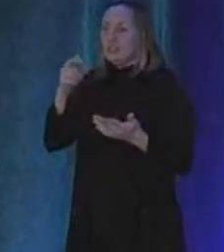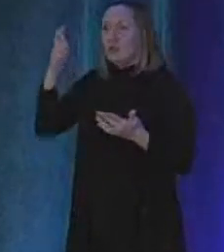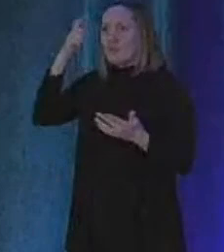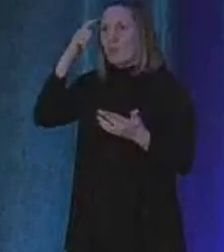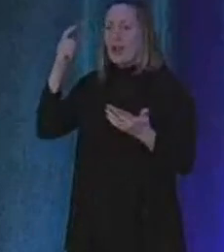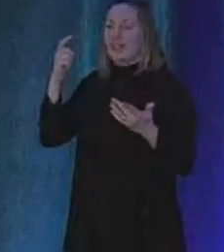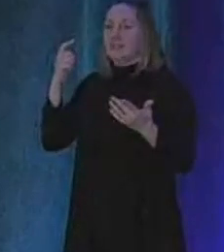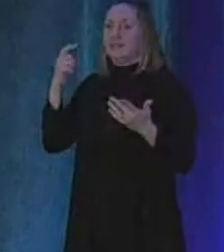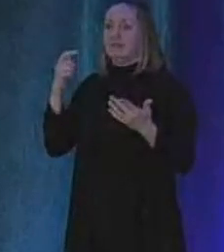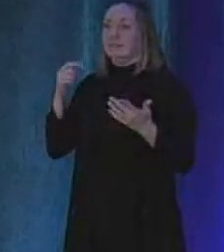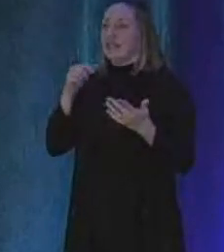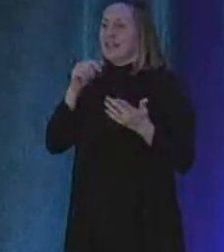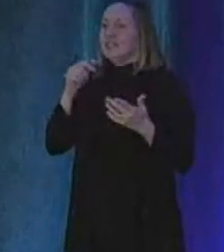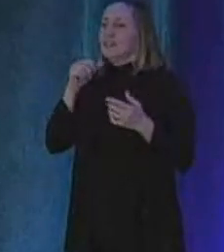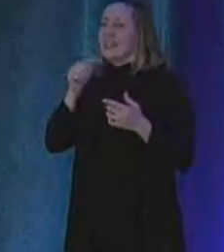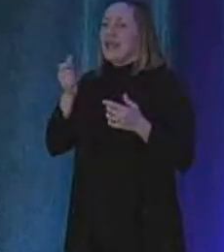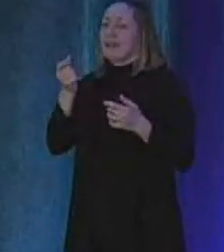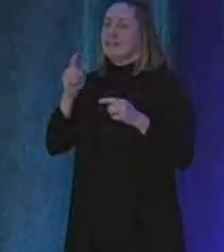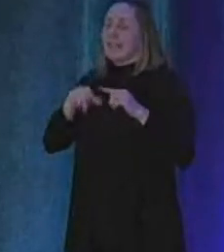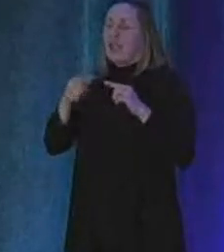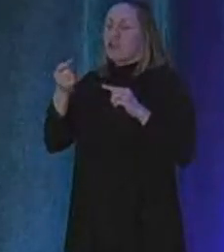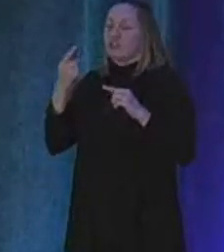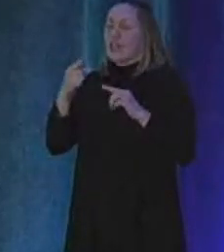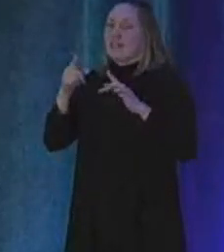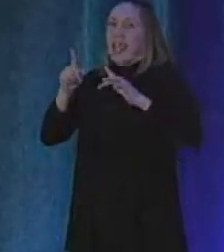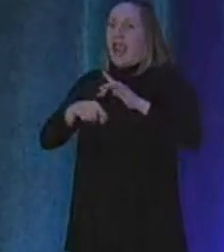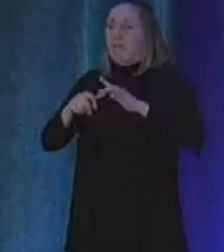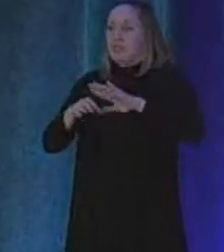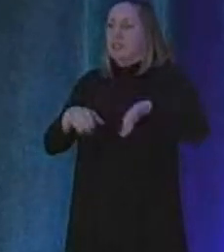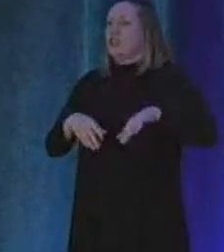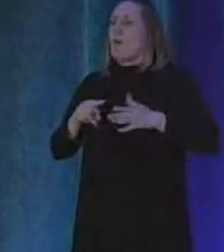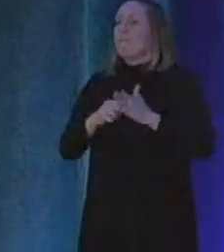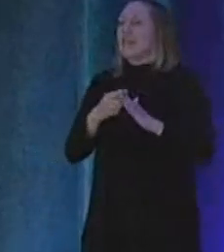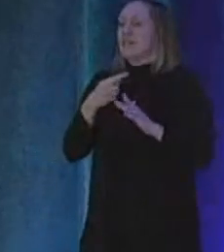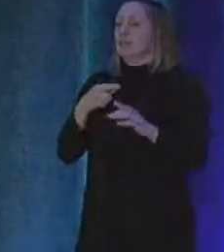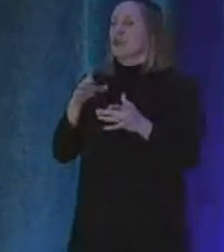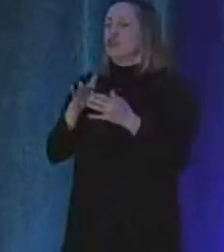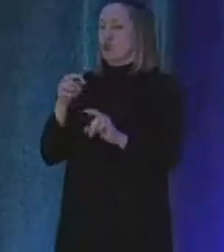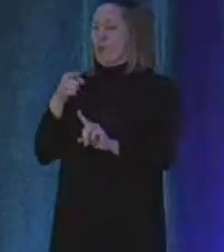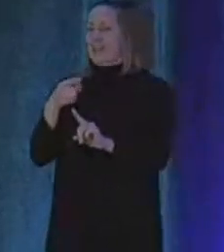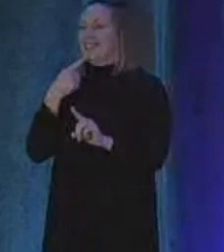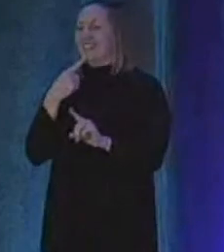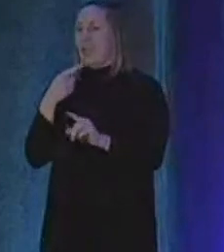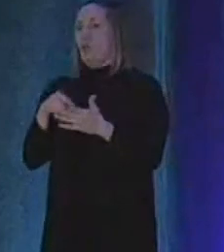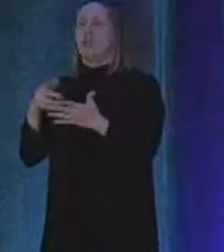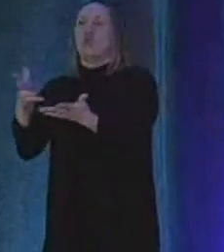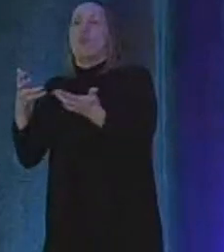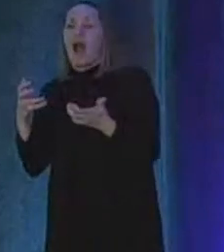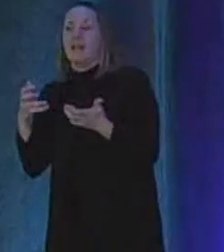absence of something, you actually want to say the things that you do want. I hope that made sense.